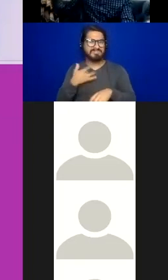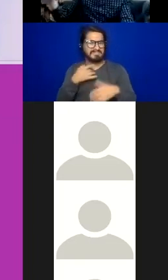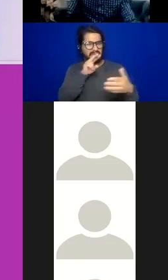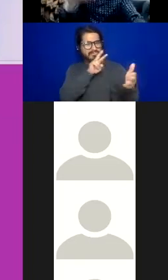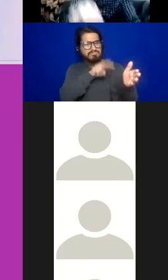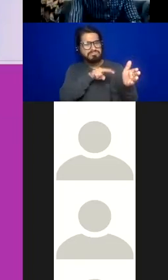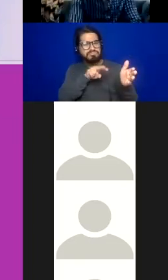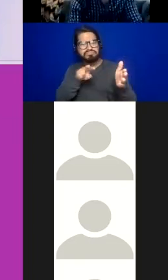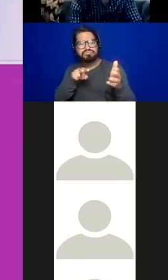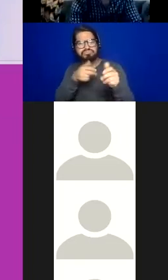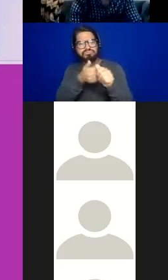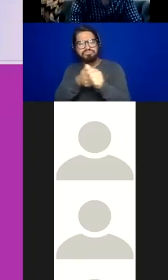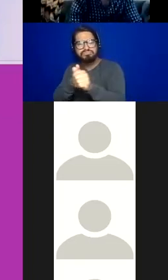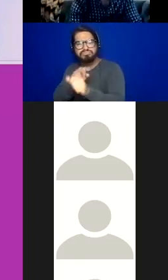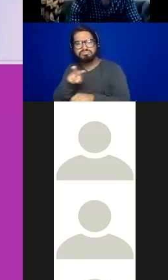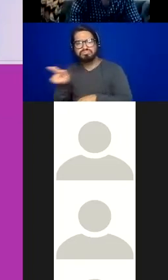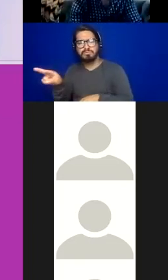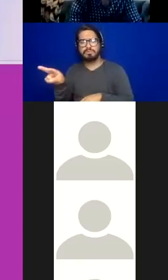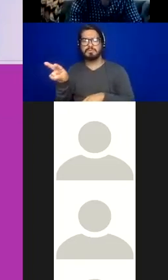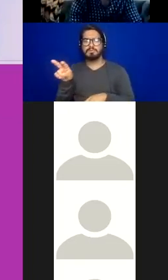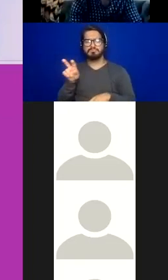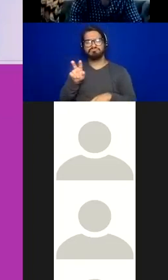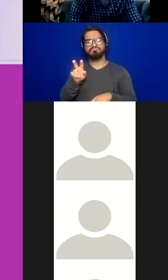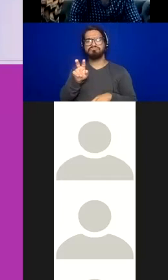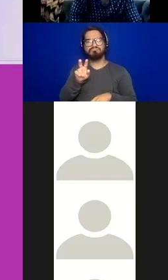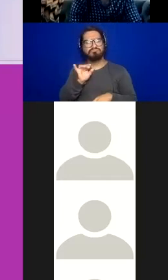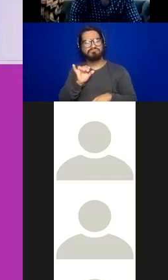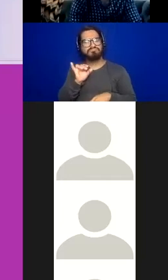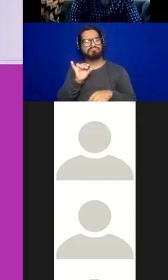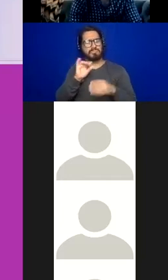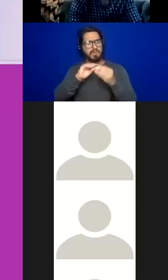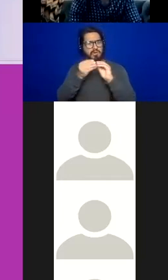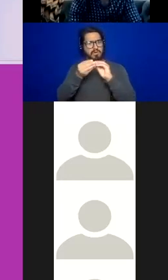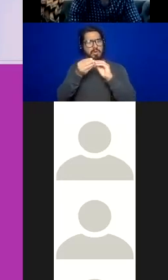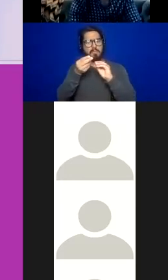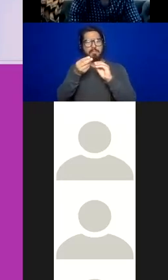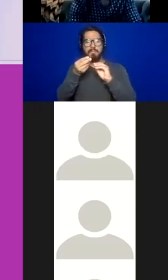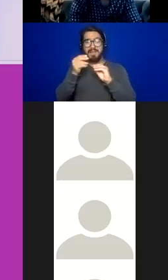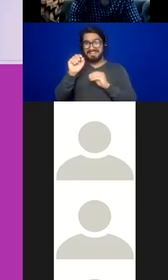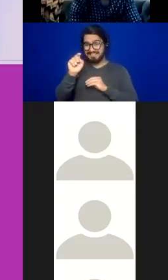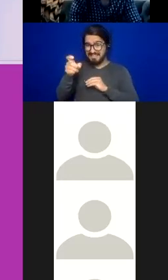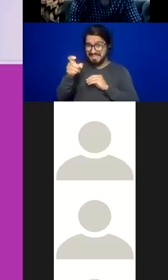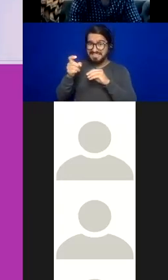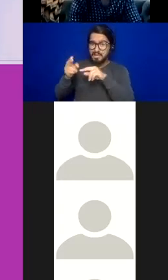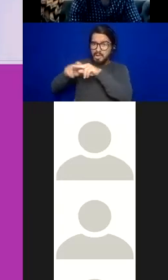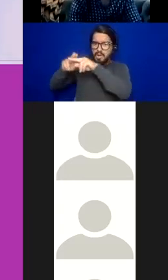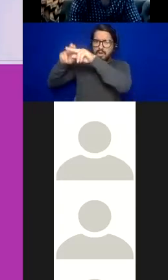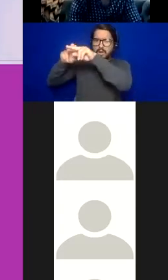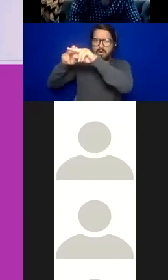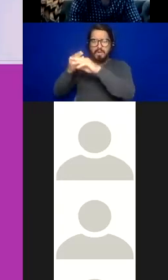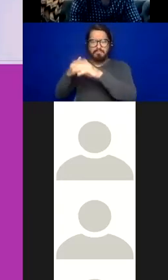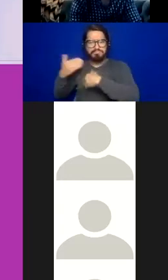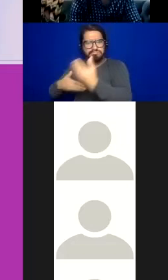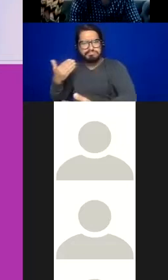different versions is how the number of diagnoses increased over time. So the DSM-1 was published in, I